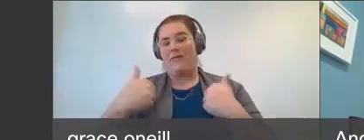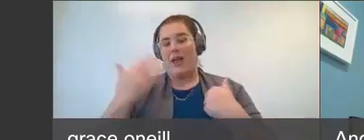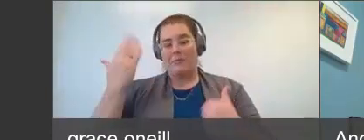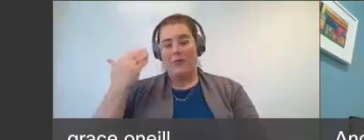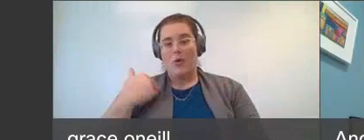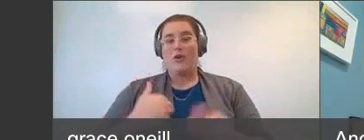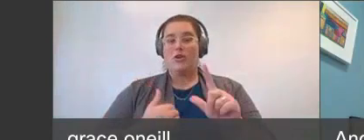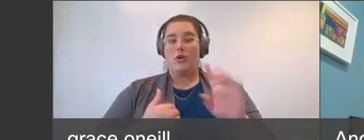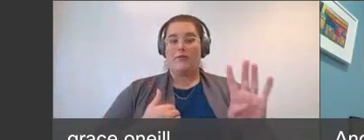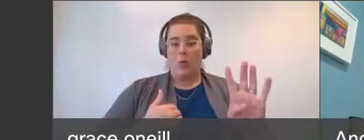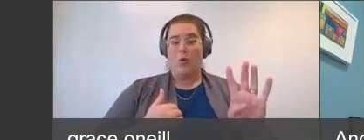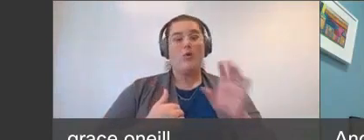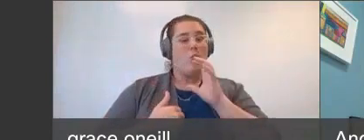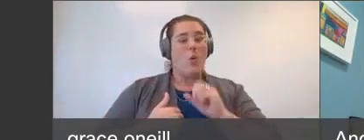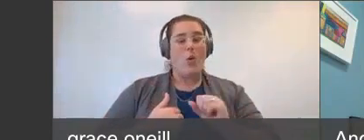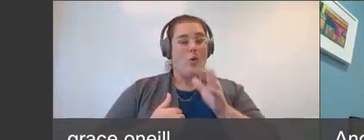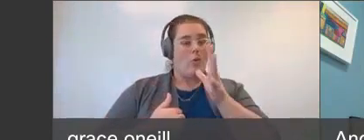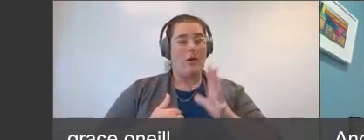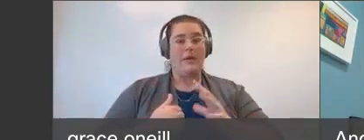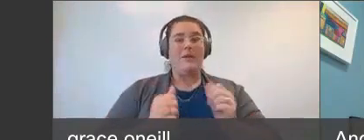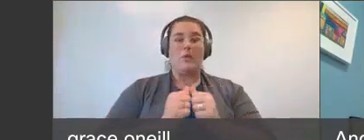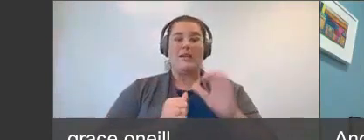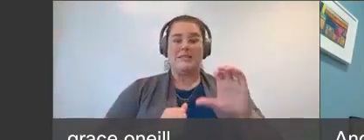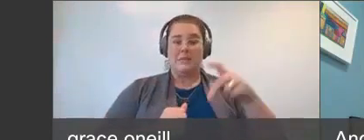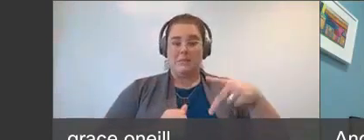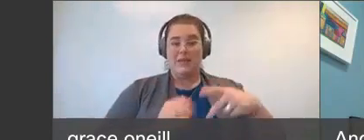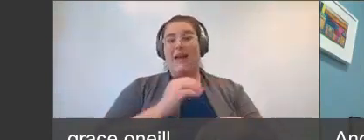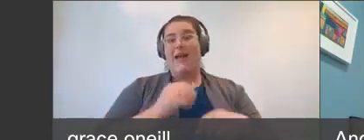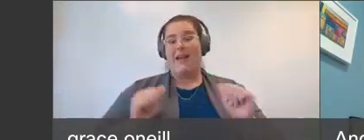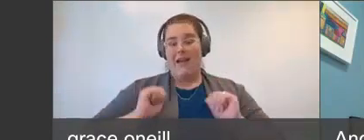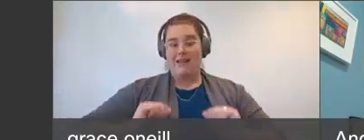cerebral palsy and asthma, developed a cough and a fever.